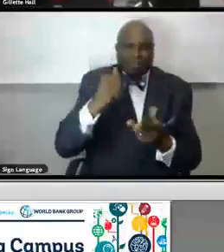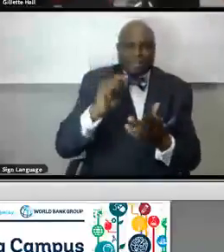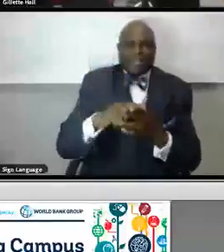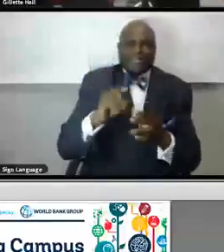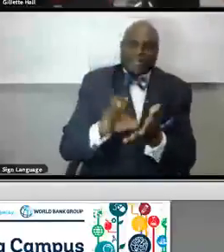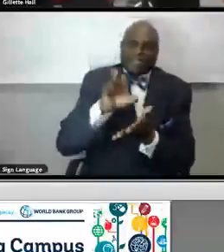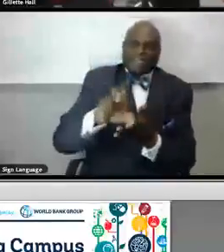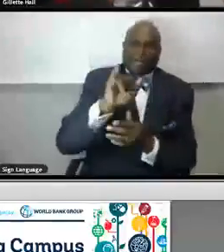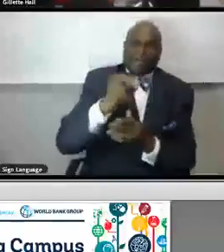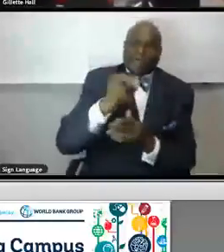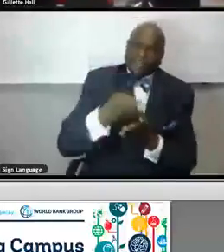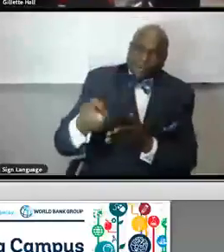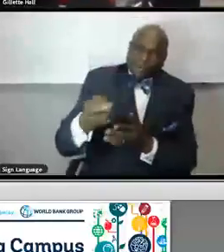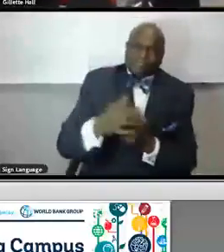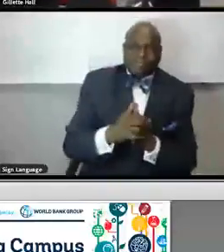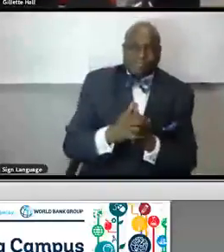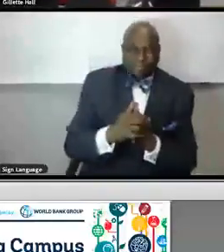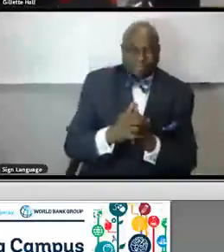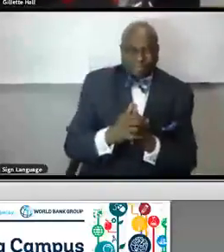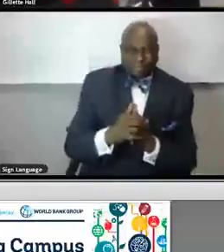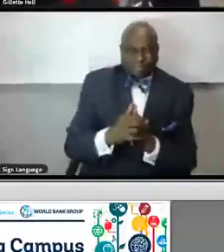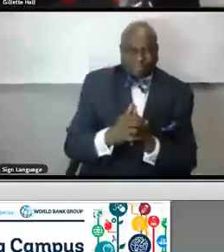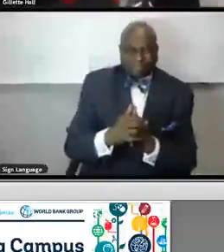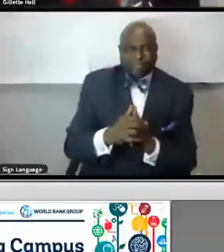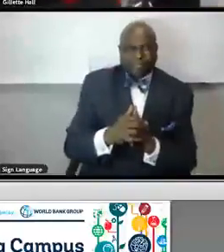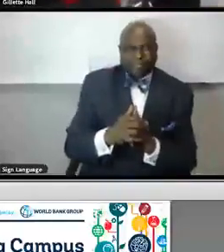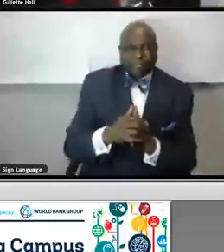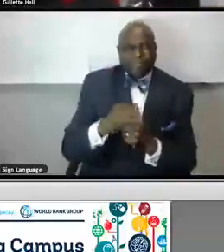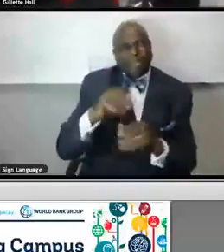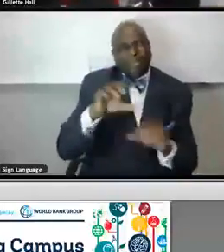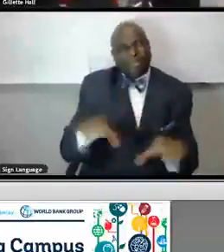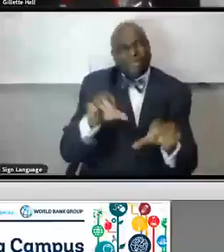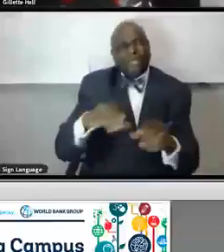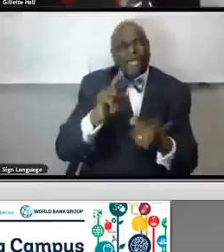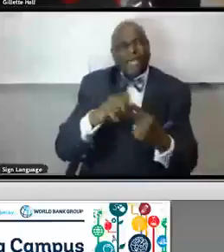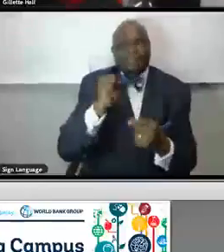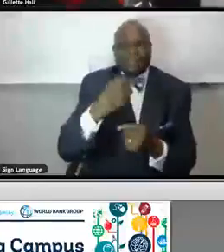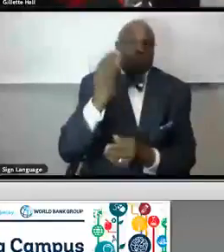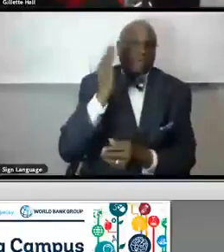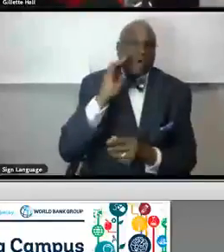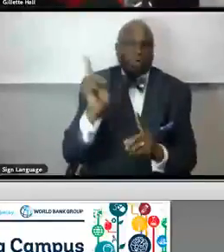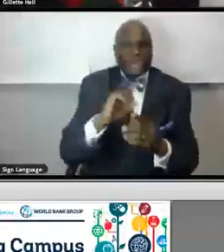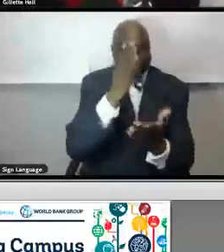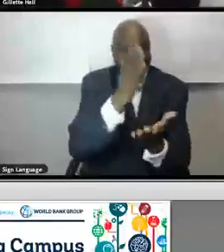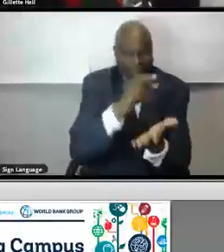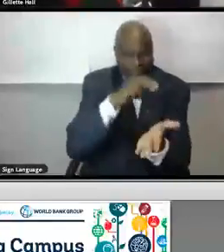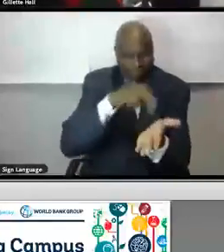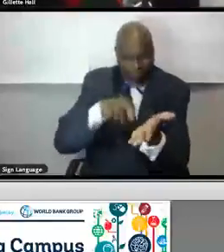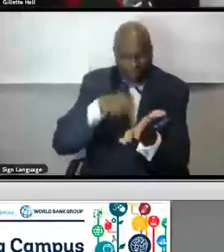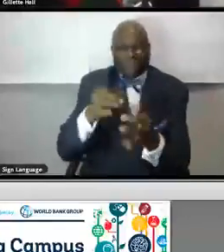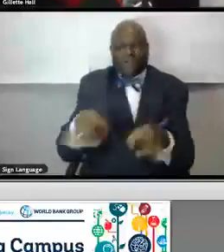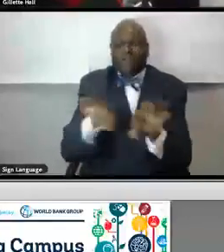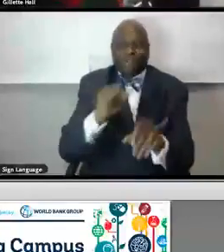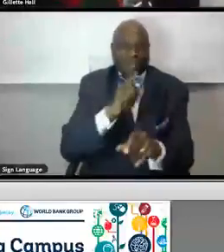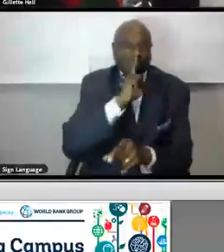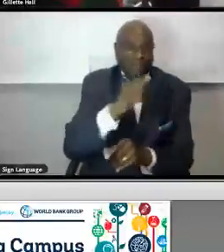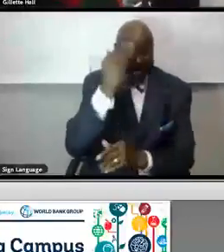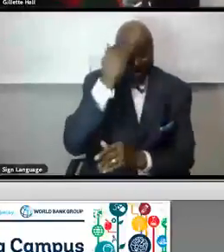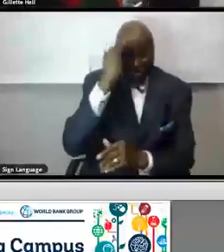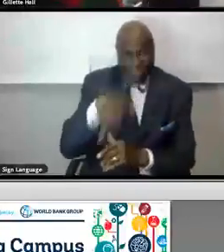investment of resources that governments would have to undertake. And so knowing where to stop would be very important, and I'm not sure we know